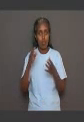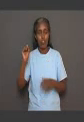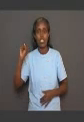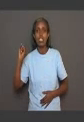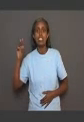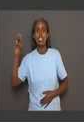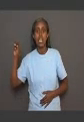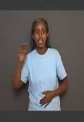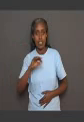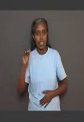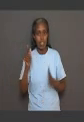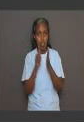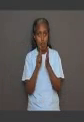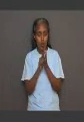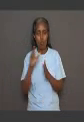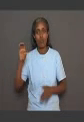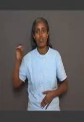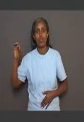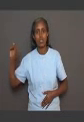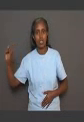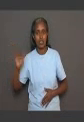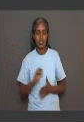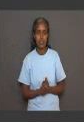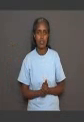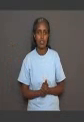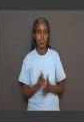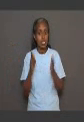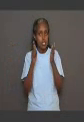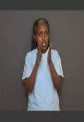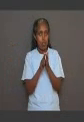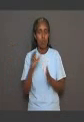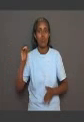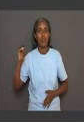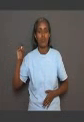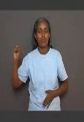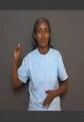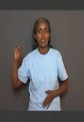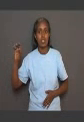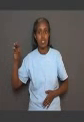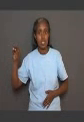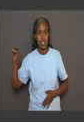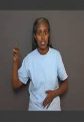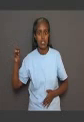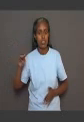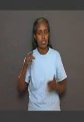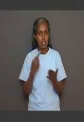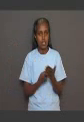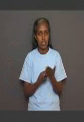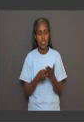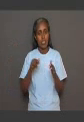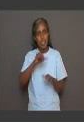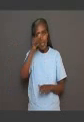law of cosines. The law of sines says that in any